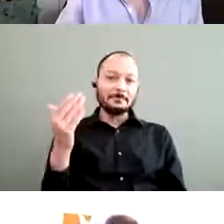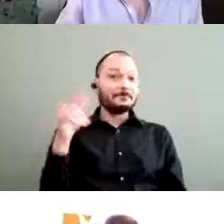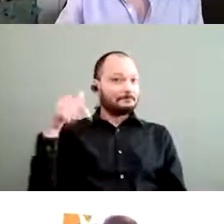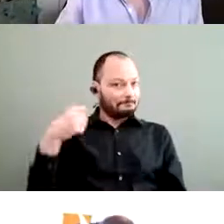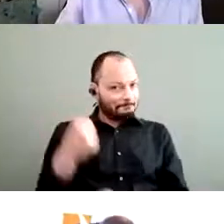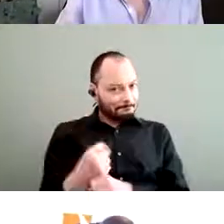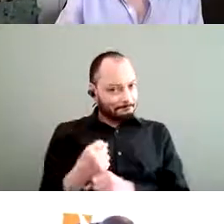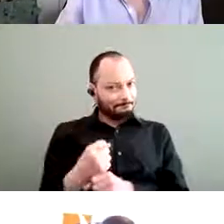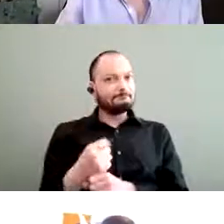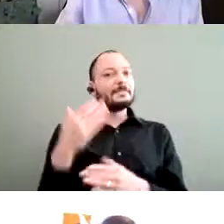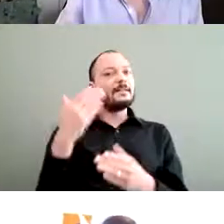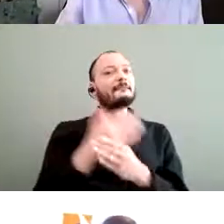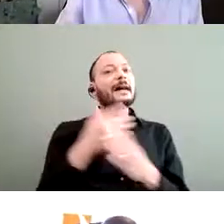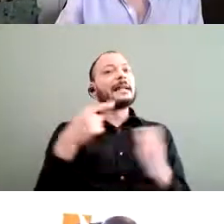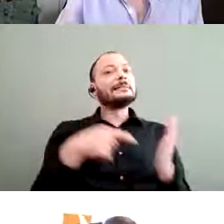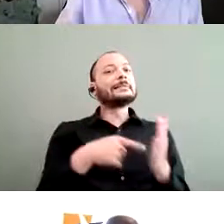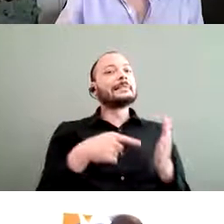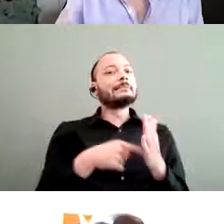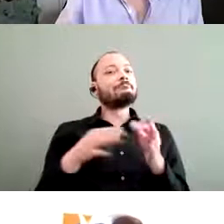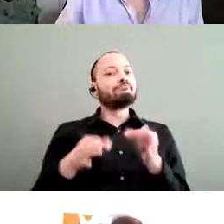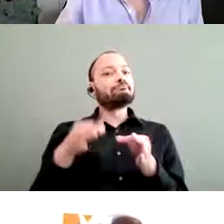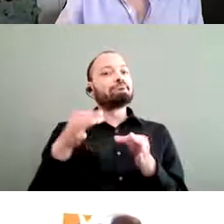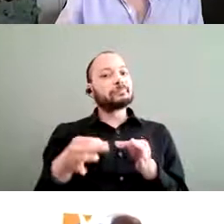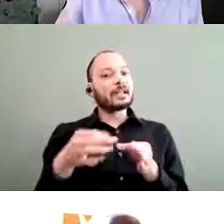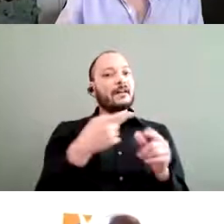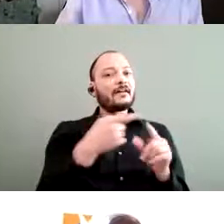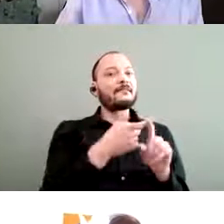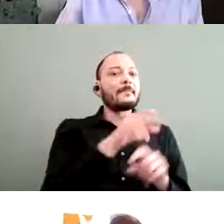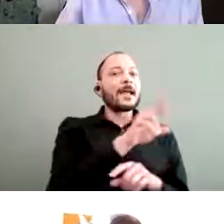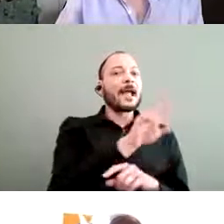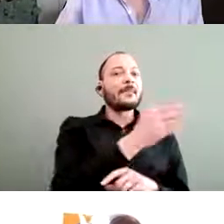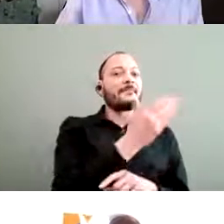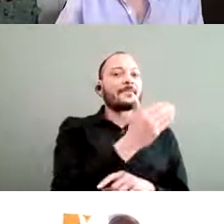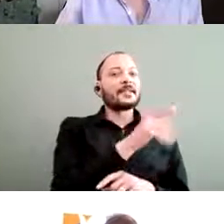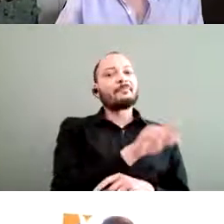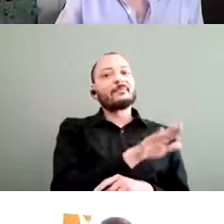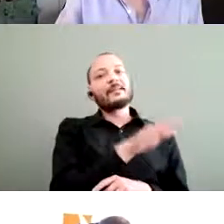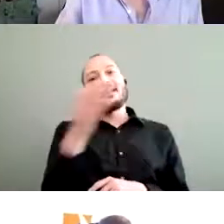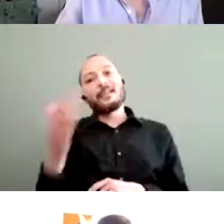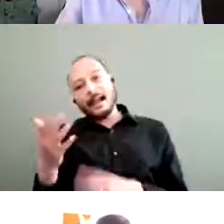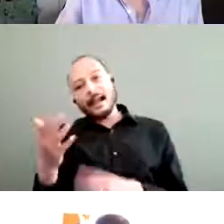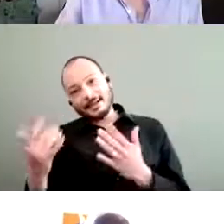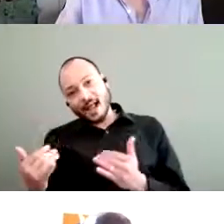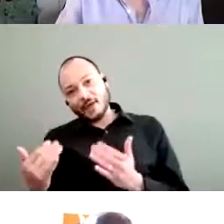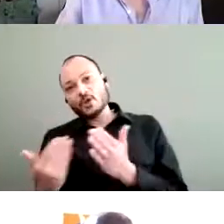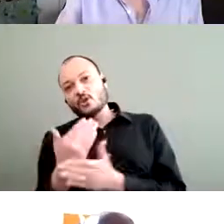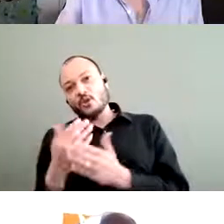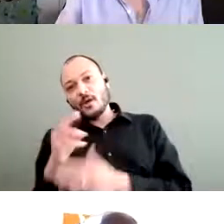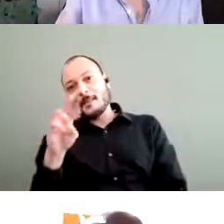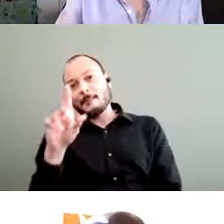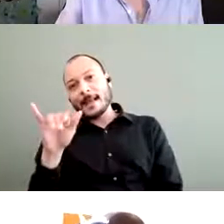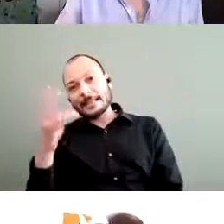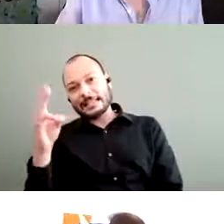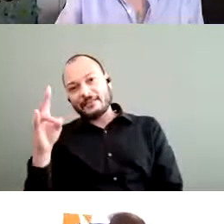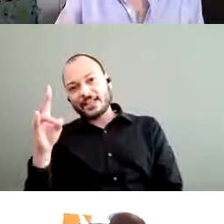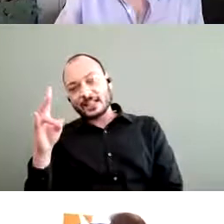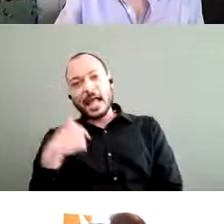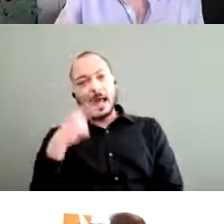the filing deadline got extended from the 15th to May 17th because I believe May